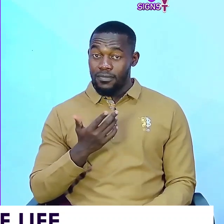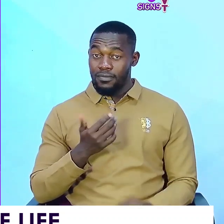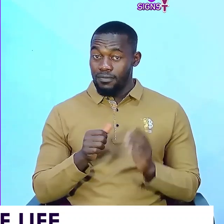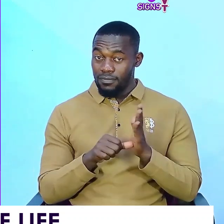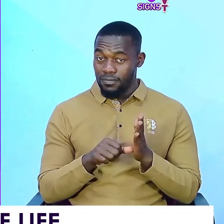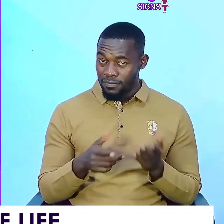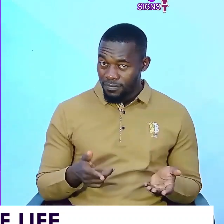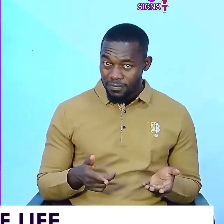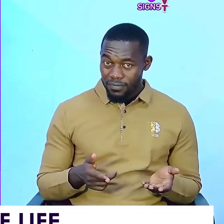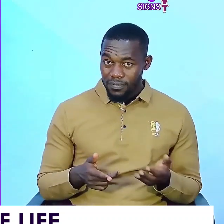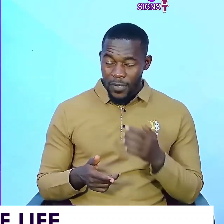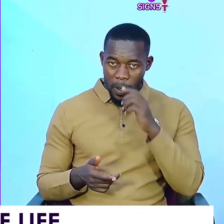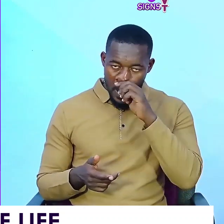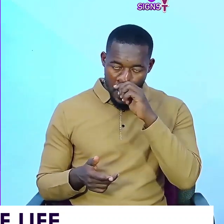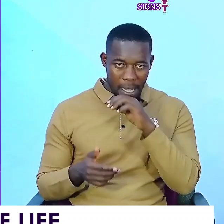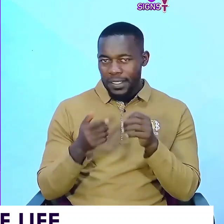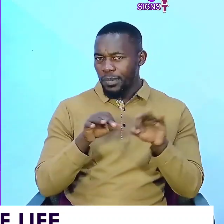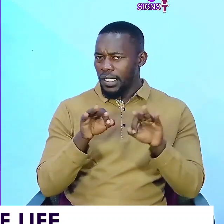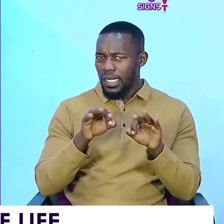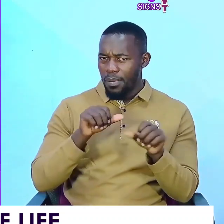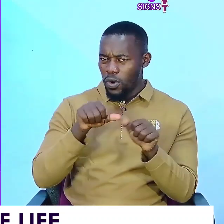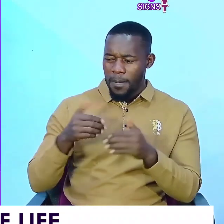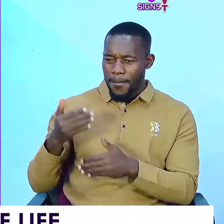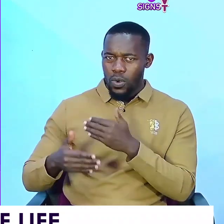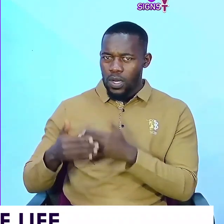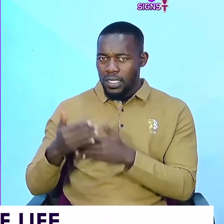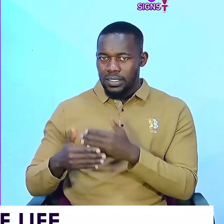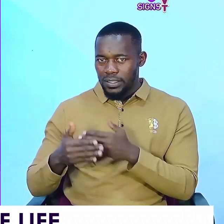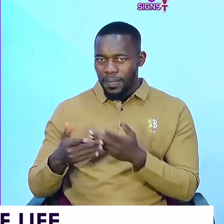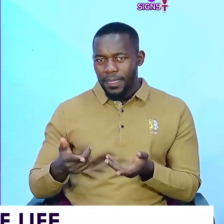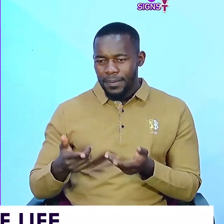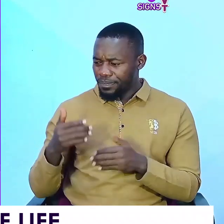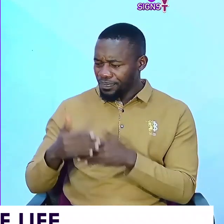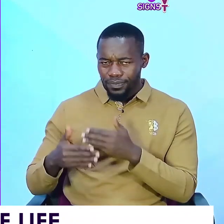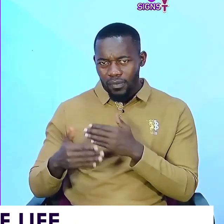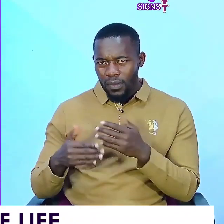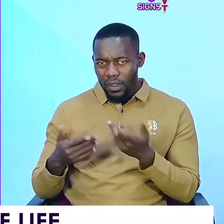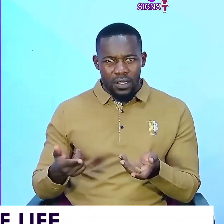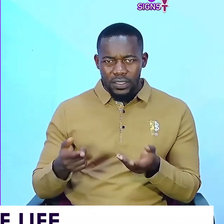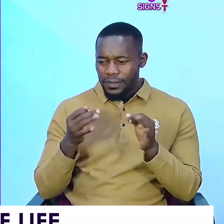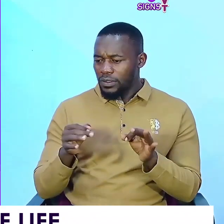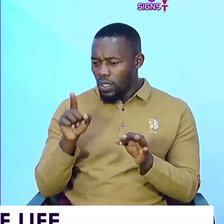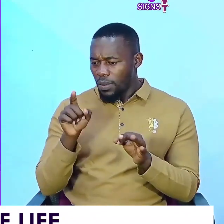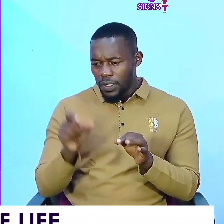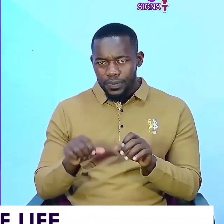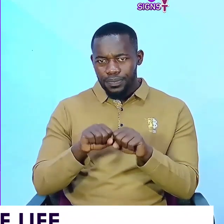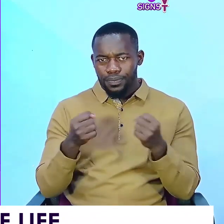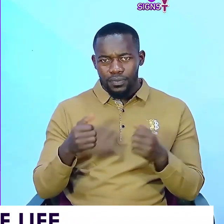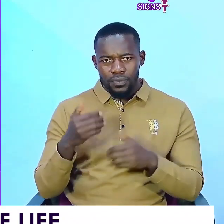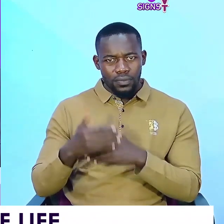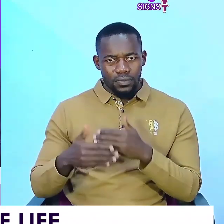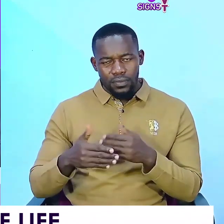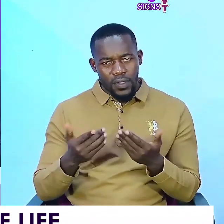So tell me about boundaries. Is it realistic to put that boundary? And what happens when somebody breaks the boundary? Anyway, now